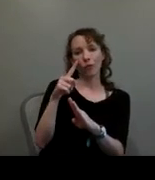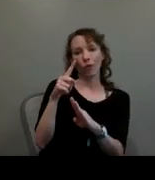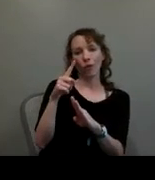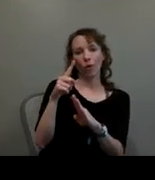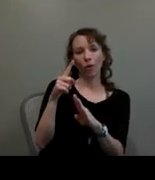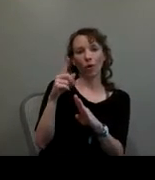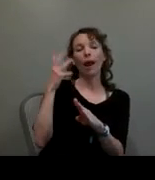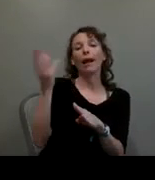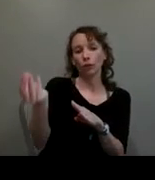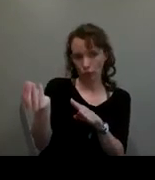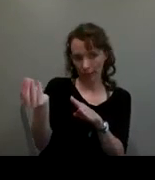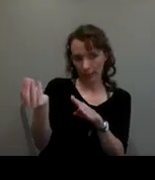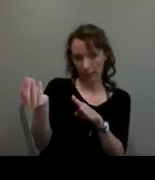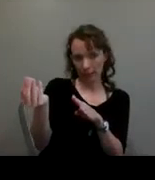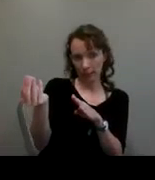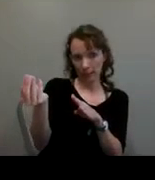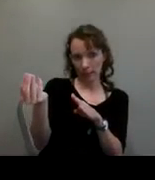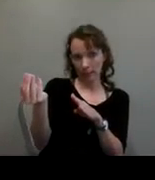extrinsic fitness, and